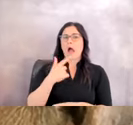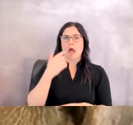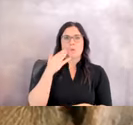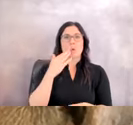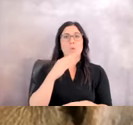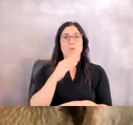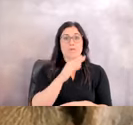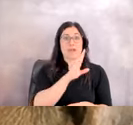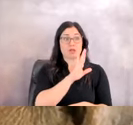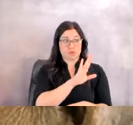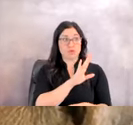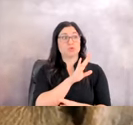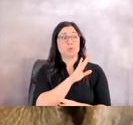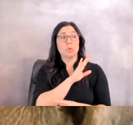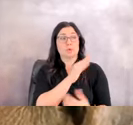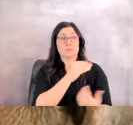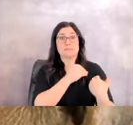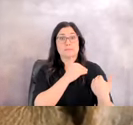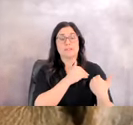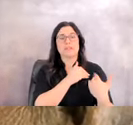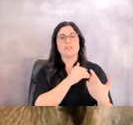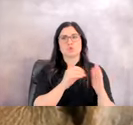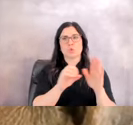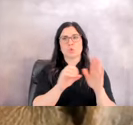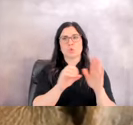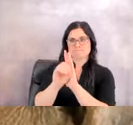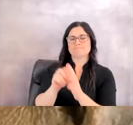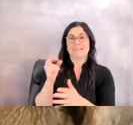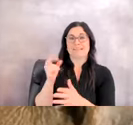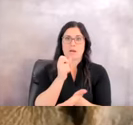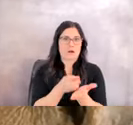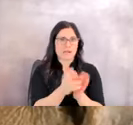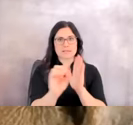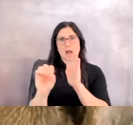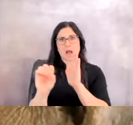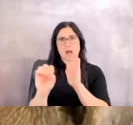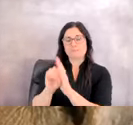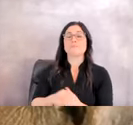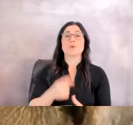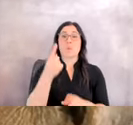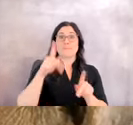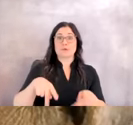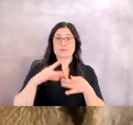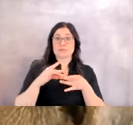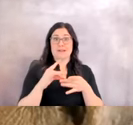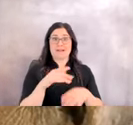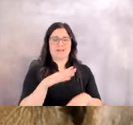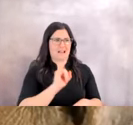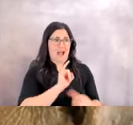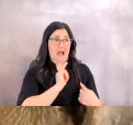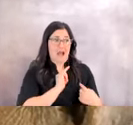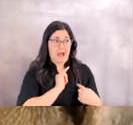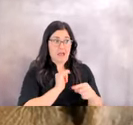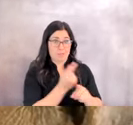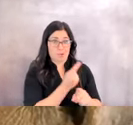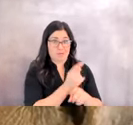the faculty's purview. Okay. Michael Gilbert, I'm sorry, I shouldn't say Mike. One person in the chat said, wouldn't I be appropriate for